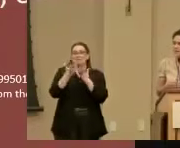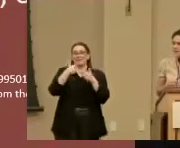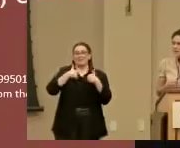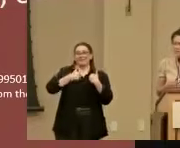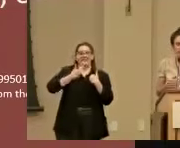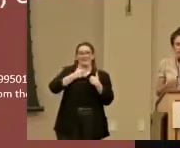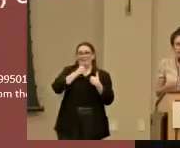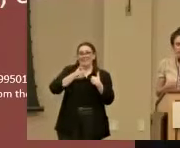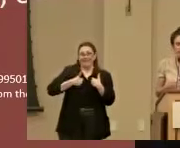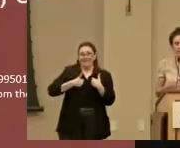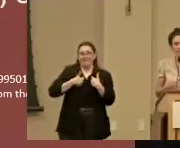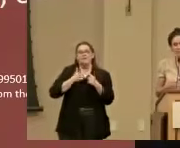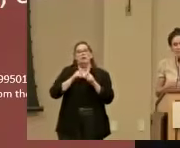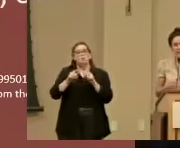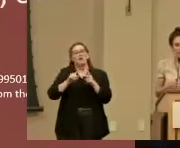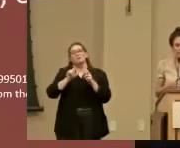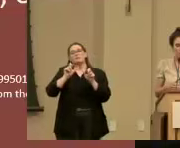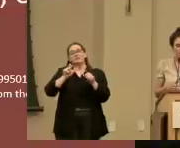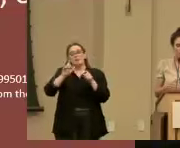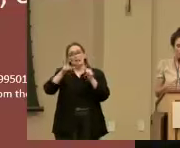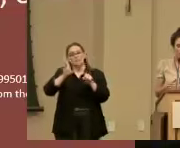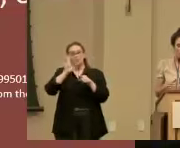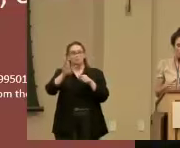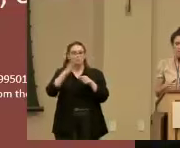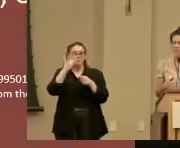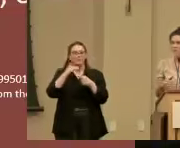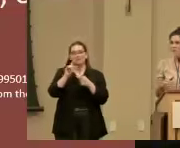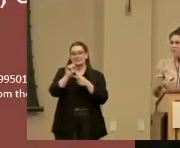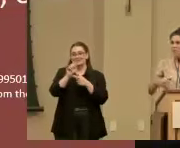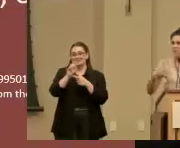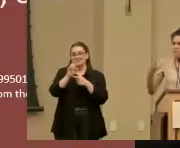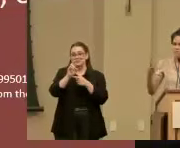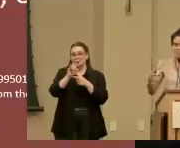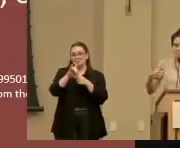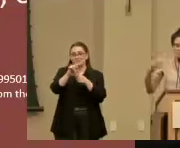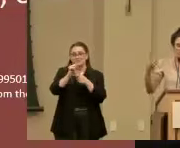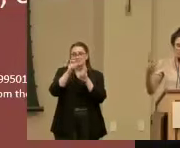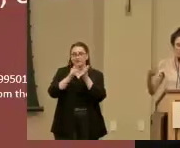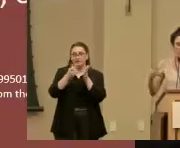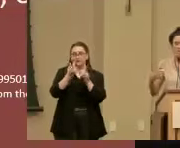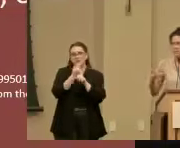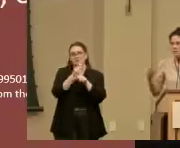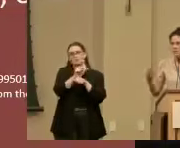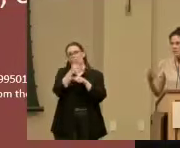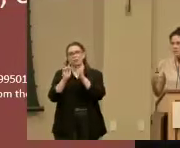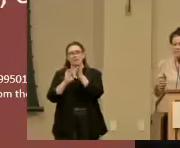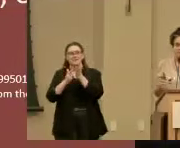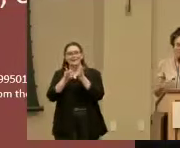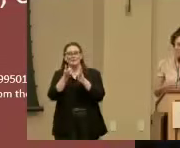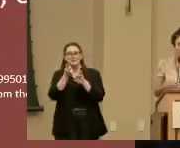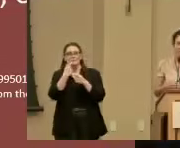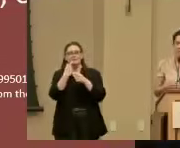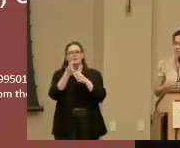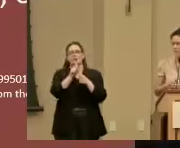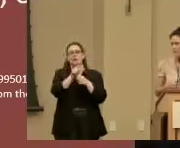which I have listed here. Chronic use of steroids, potentially some other medications, and then just accumulation of many other